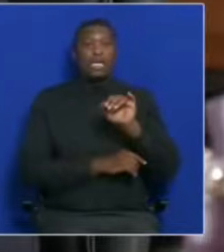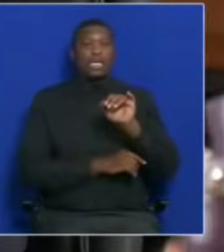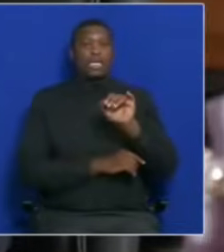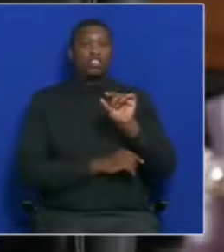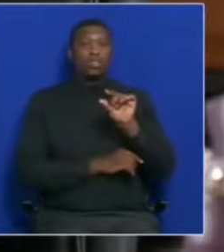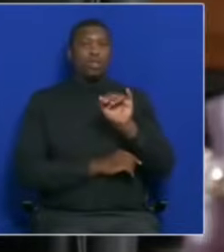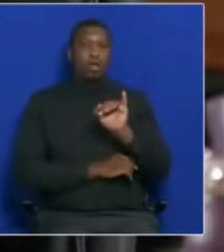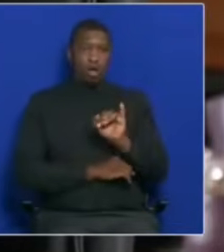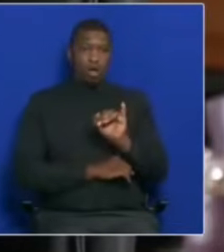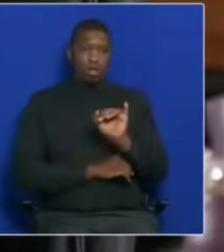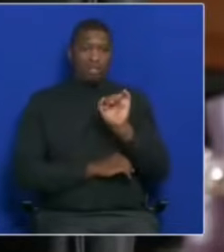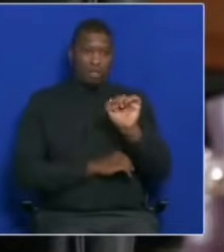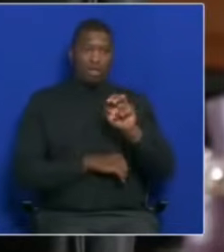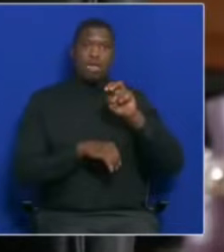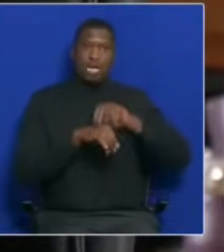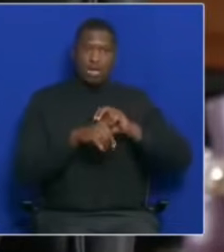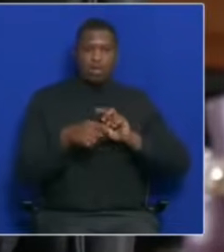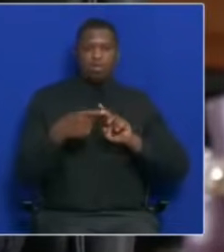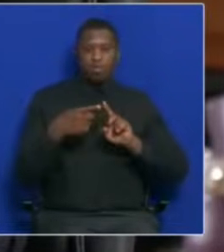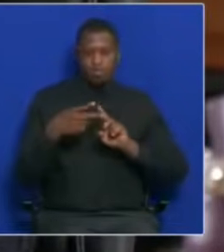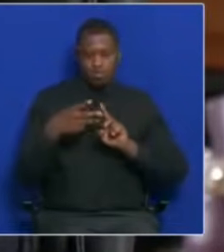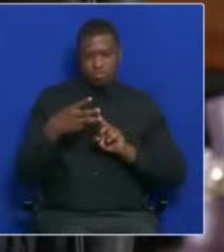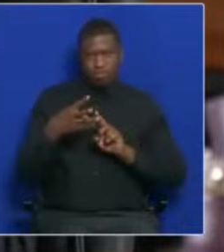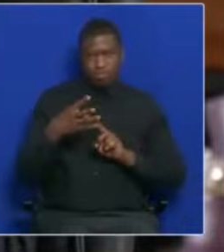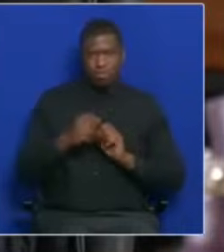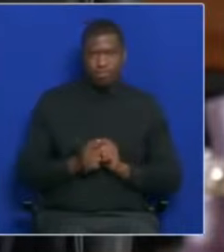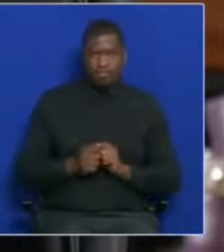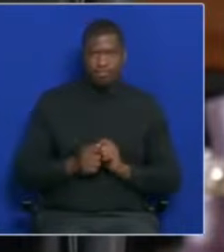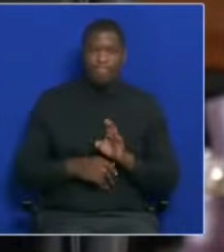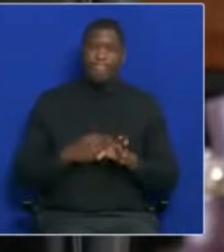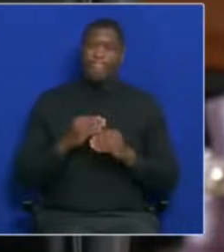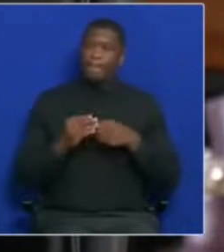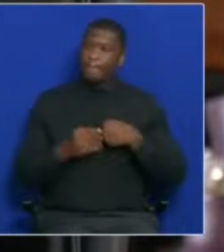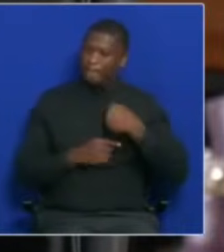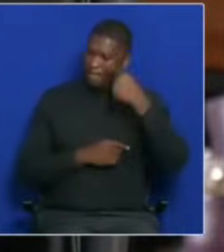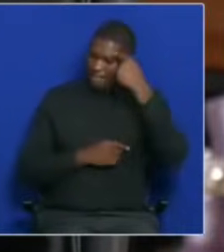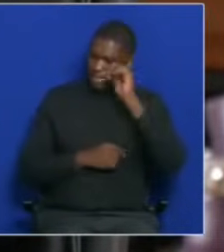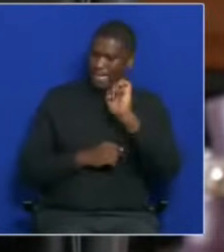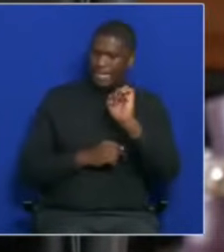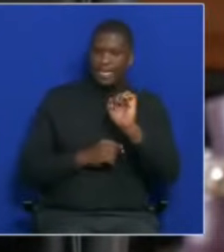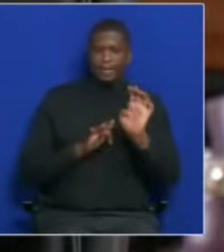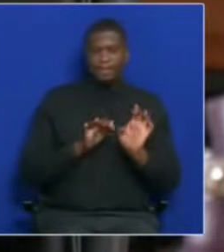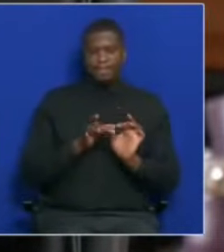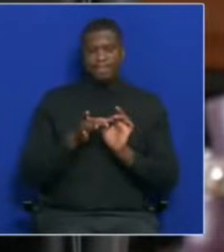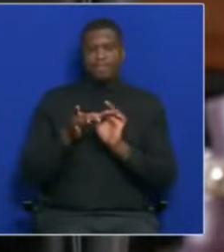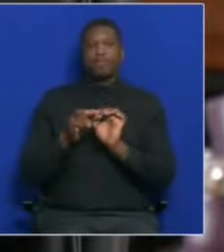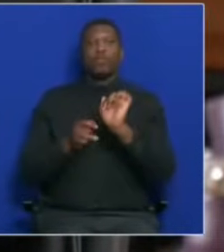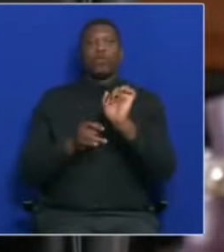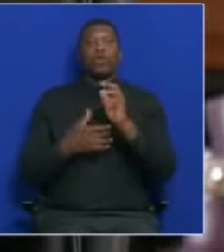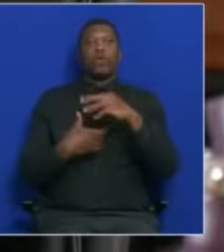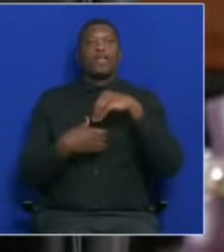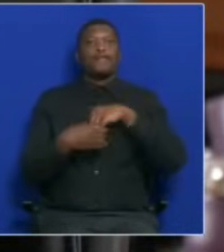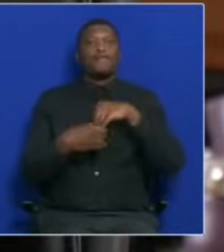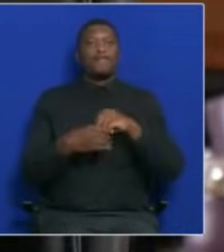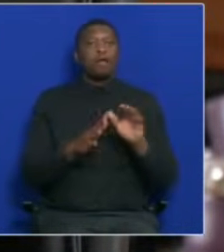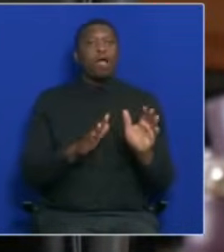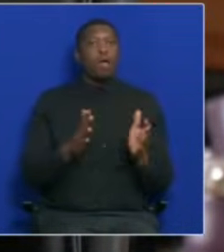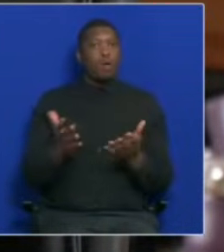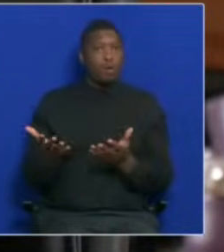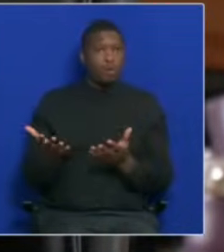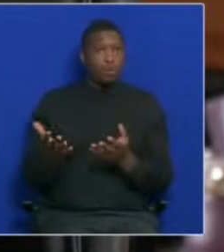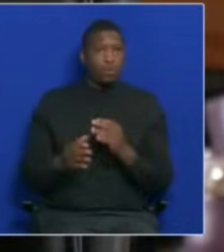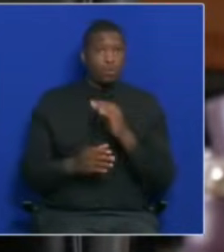And I think what I want to say with this is that it speaks to your involvement. So it's not that you're there